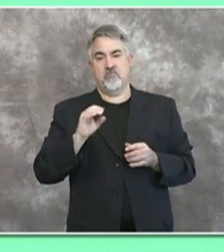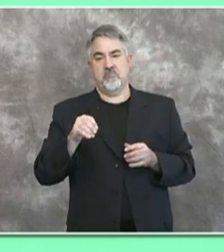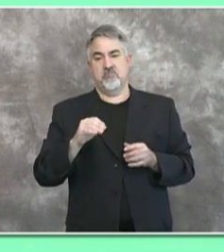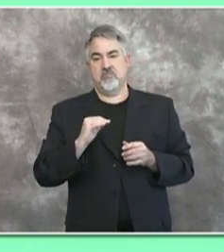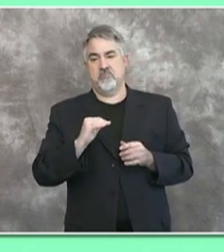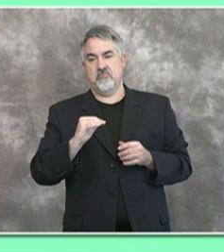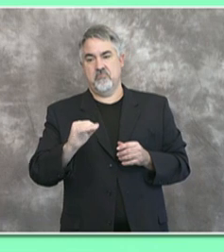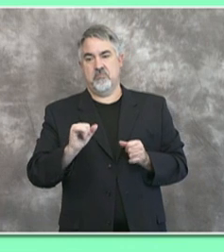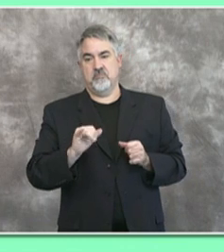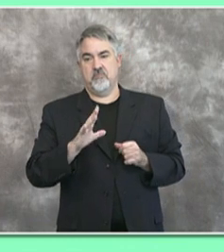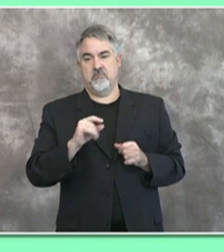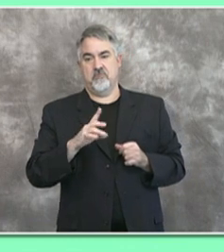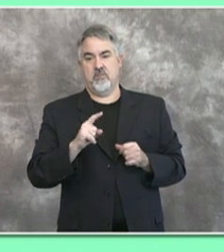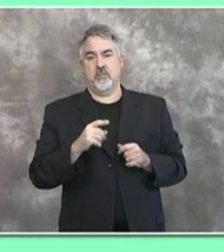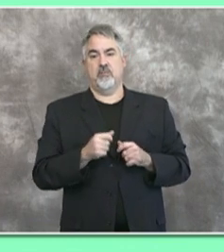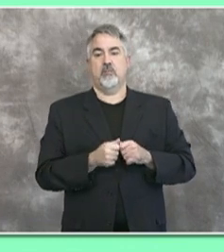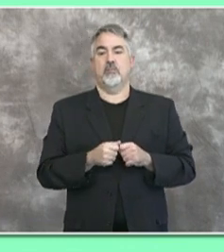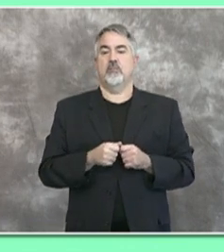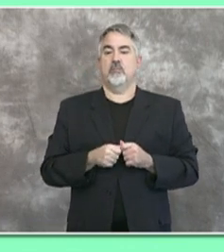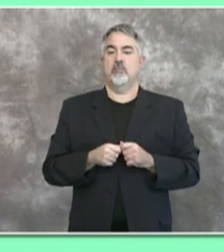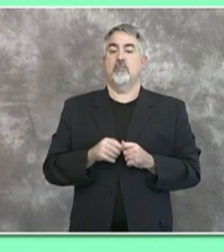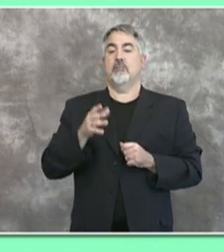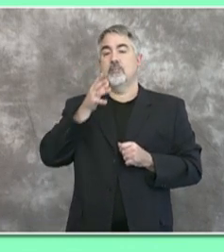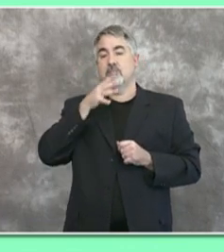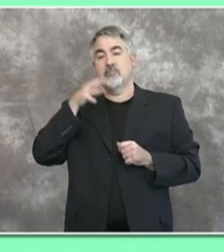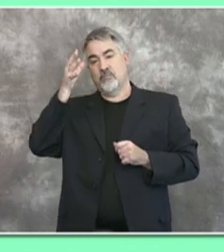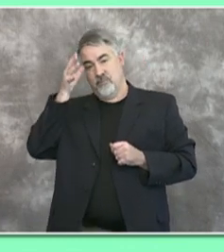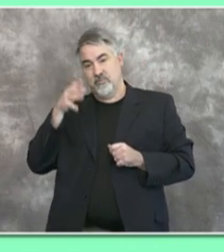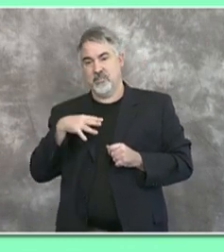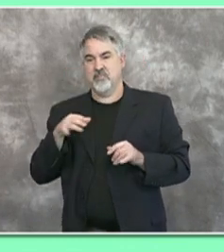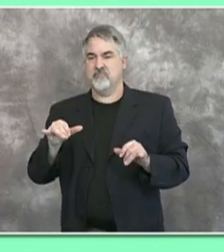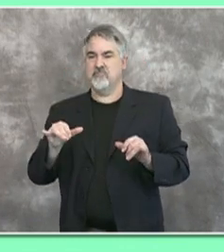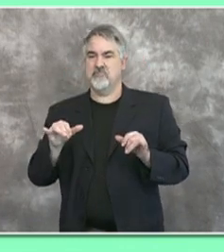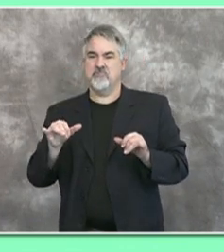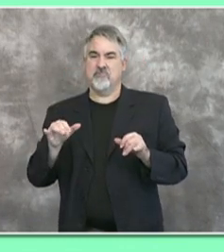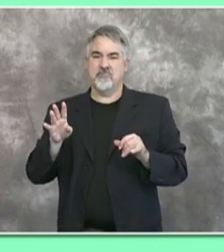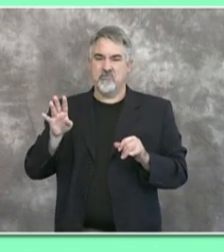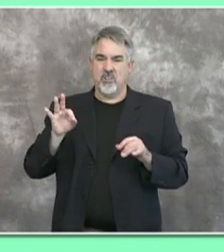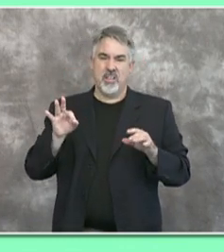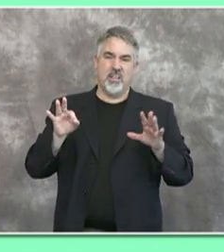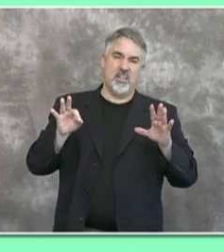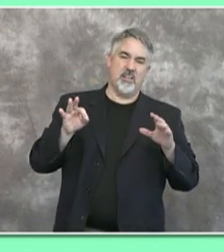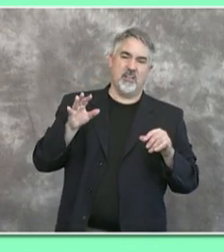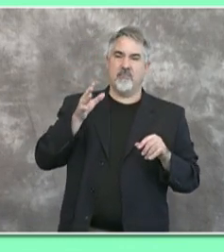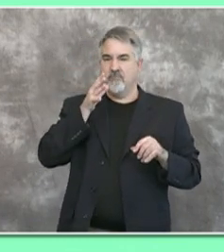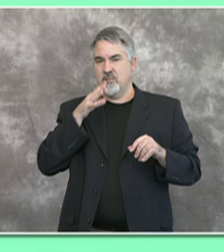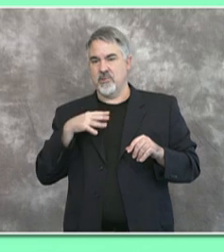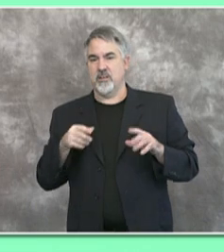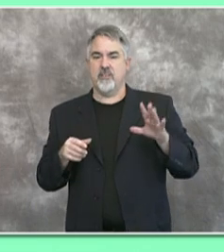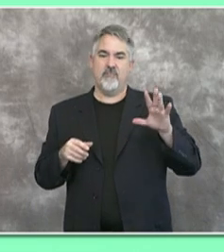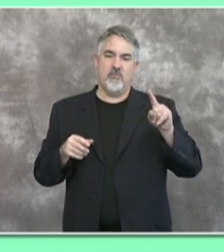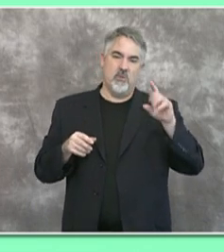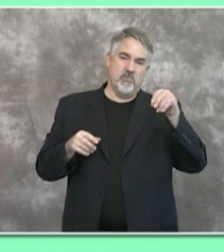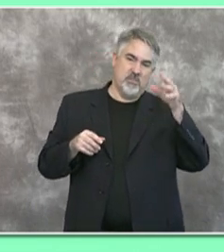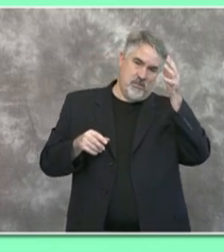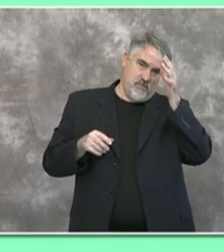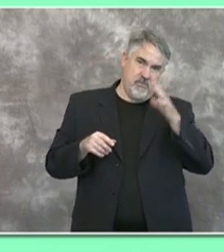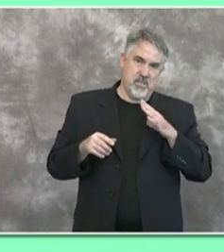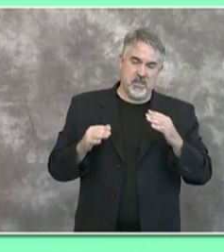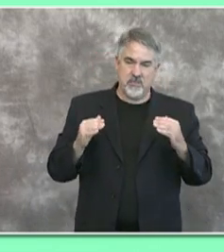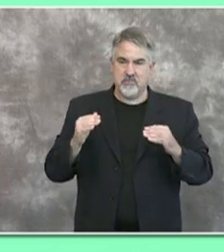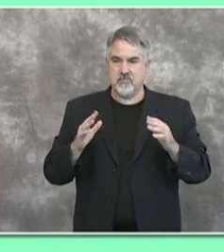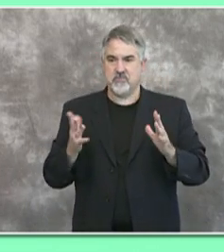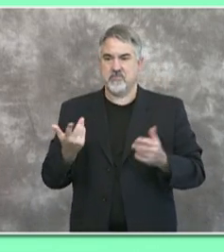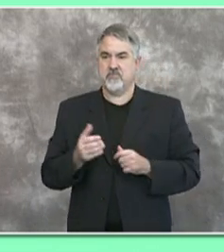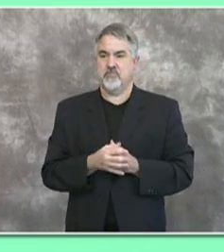And the gender also is holding 49% female and 51% male.